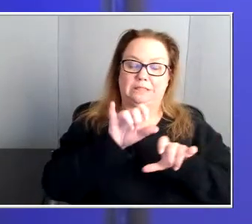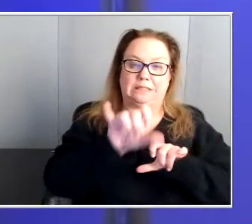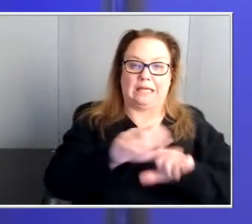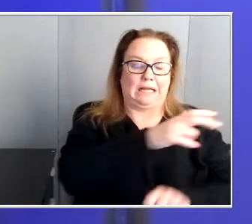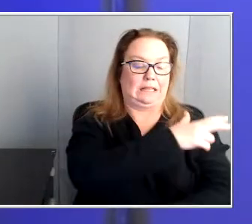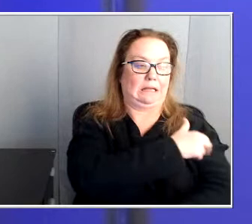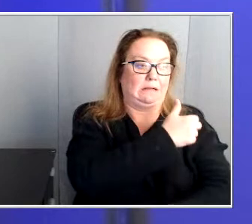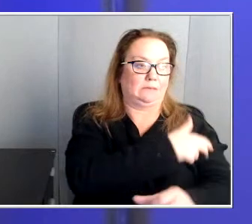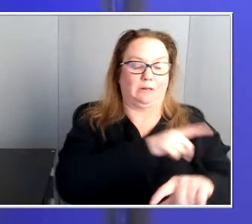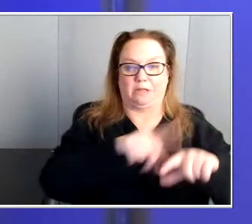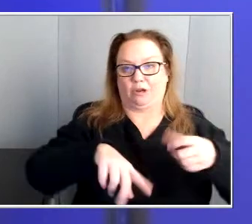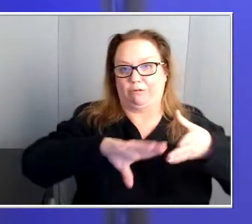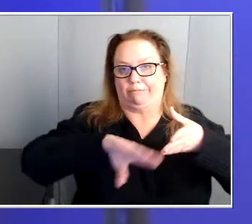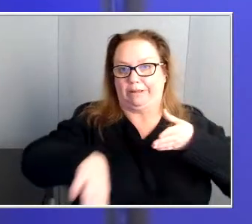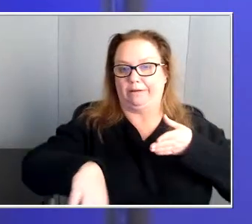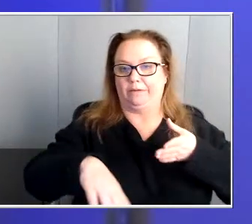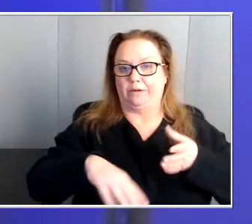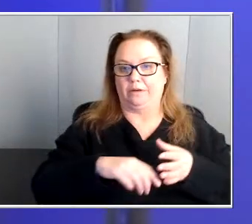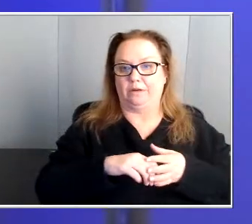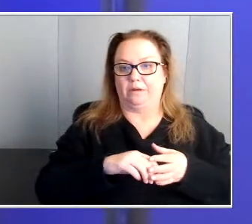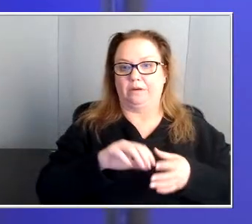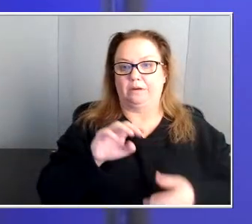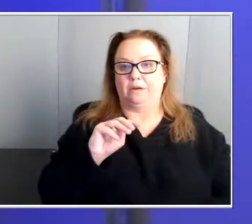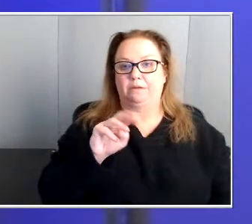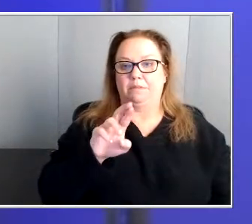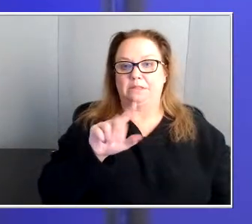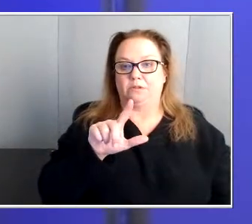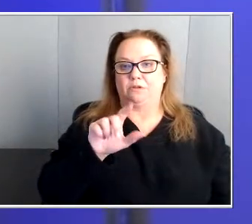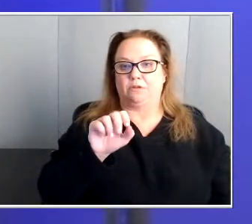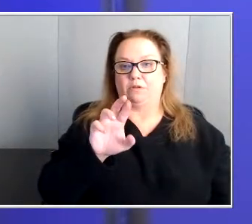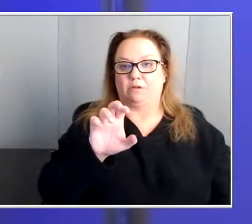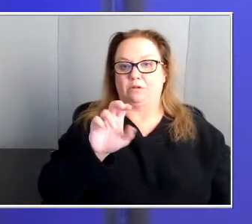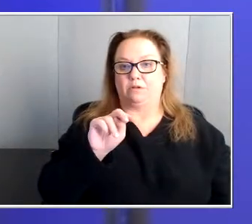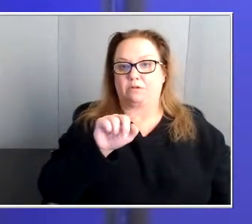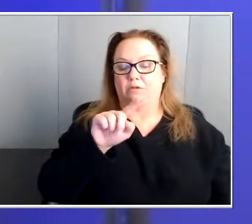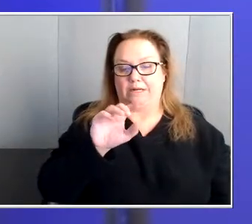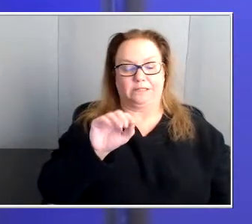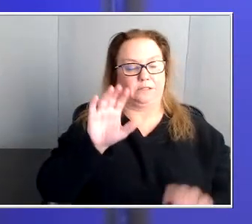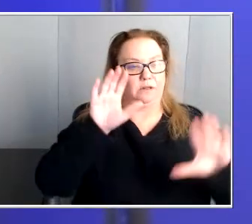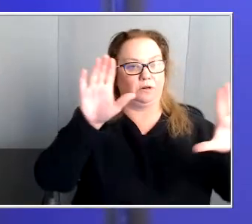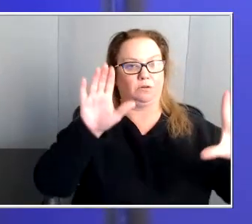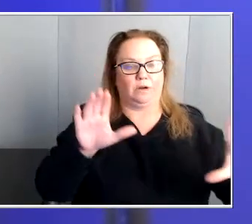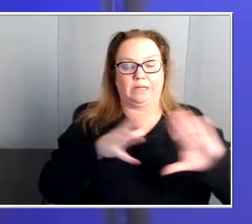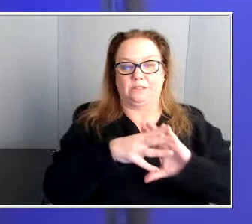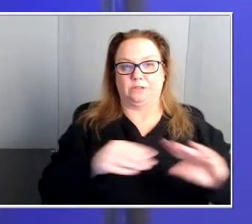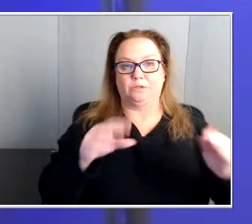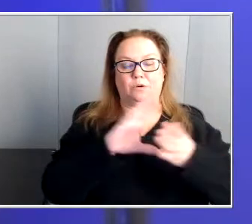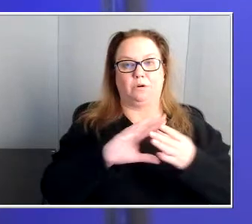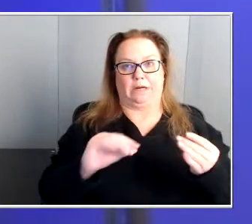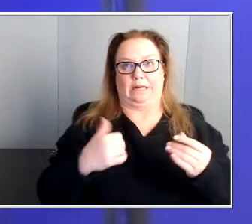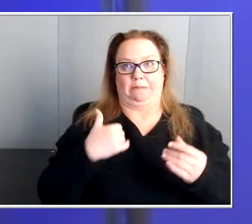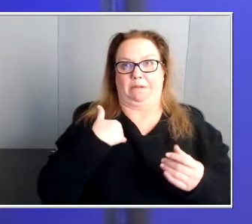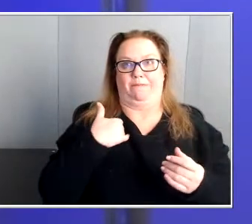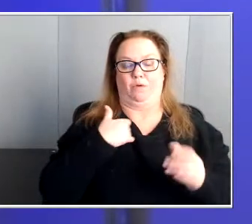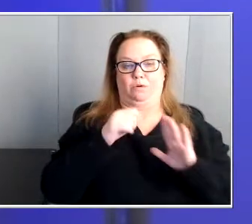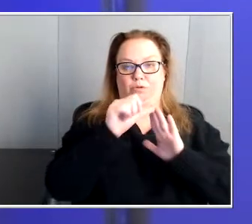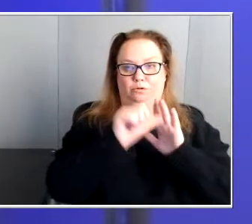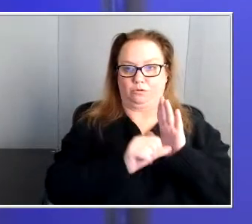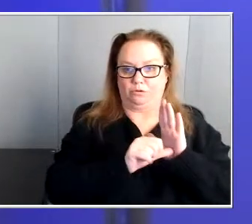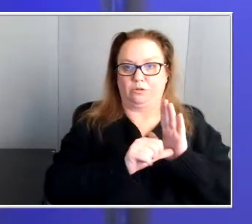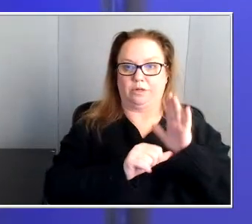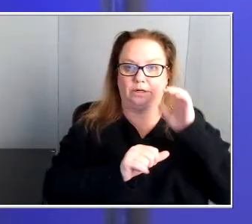out. Mr. Lorenz is a great story. He'd had previous heart surgery as well, and he was 78 at the time of his VAD, and he's done exceptionally well. And I think that's the